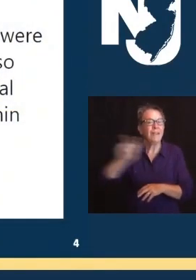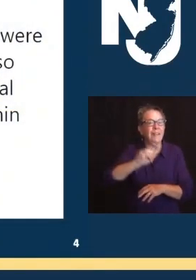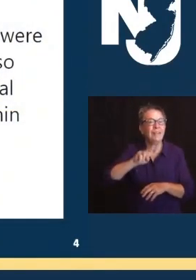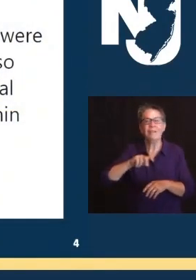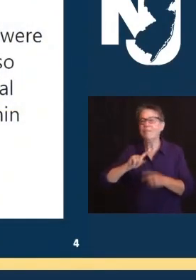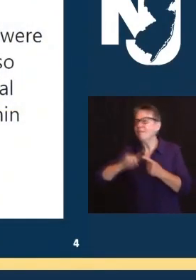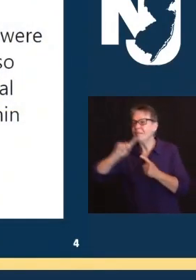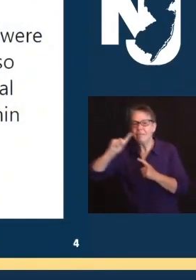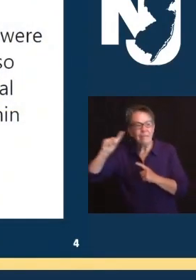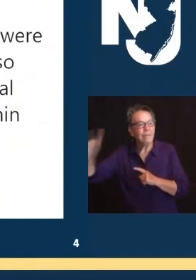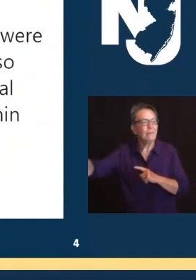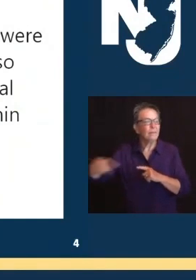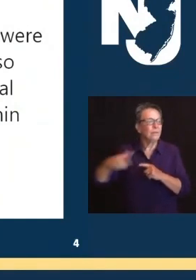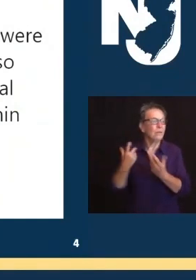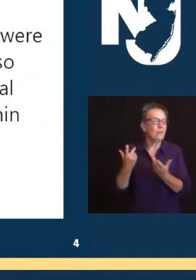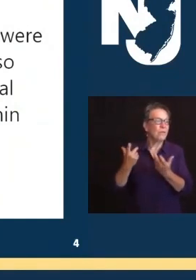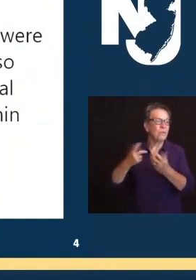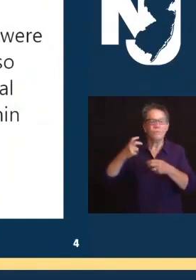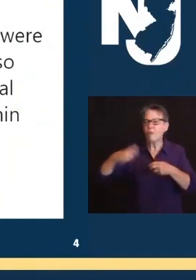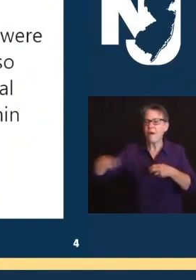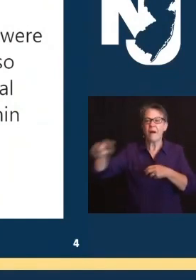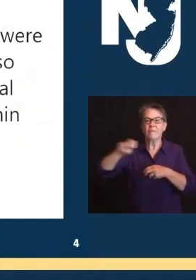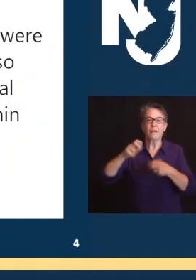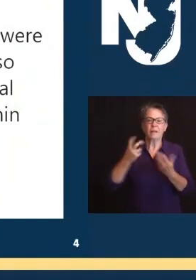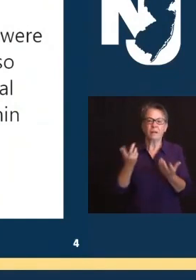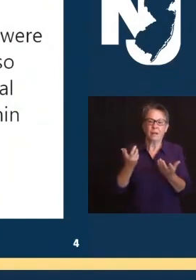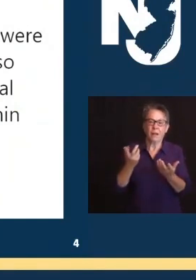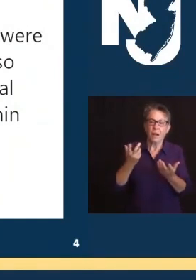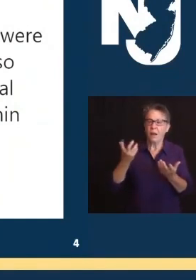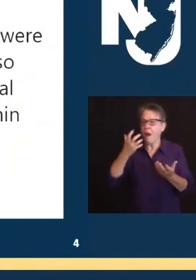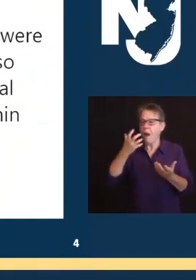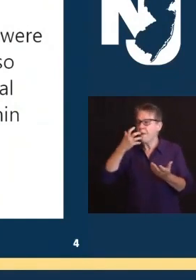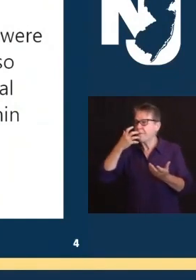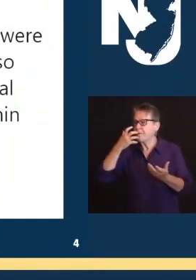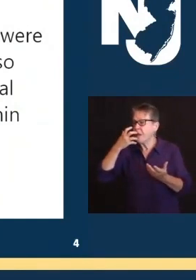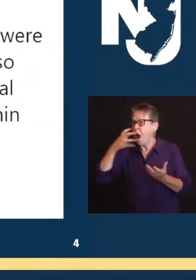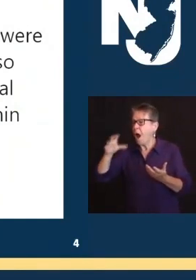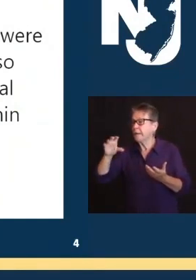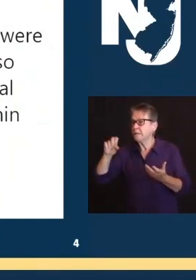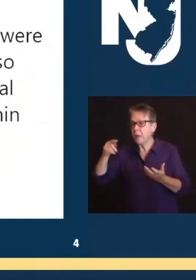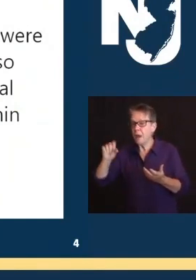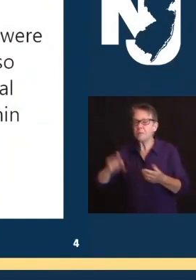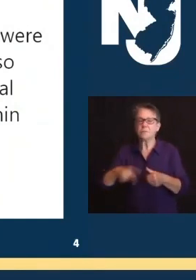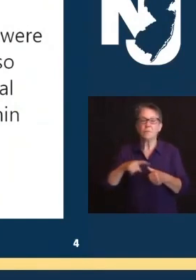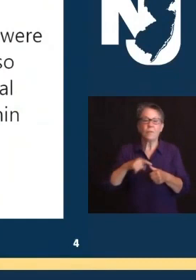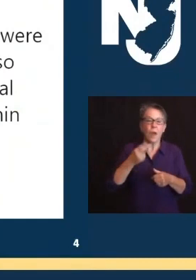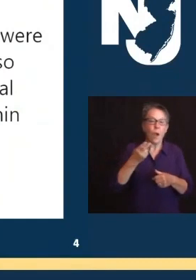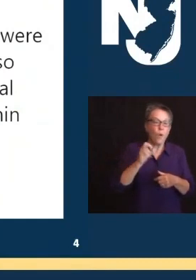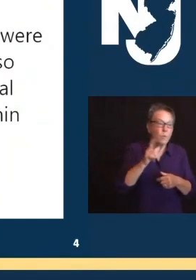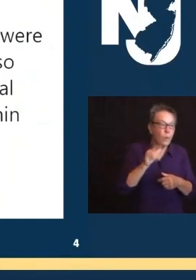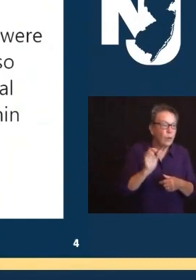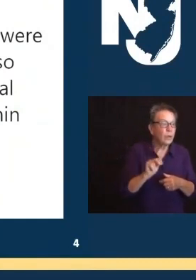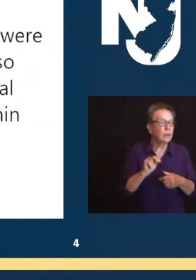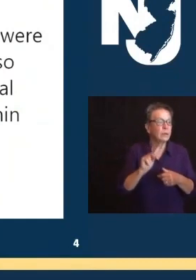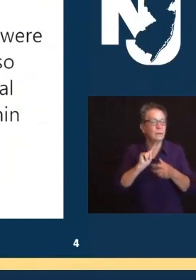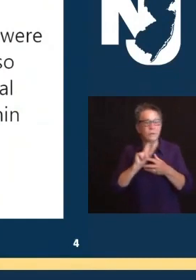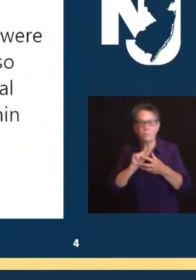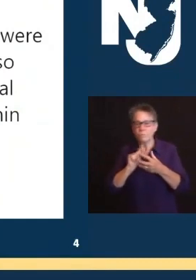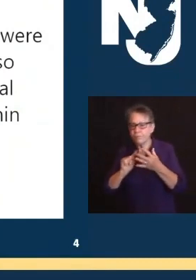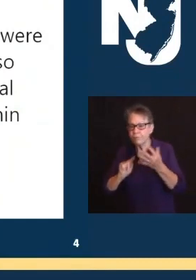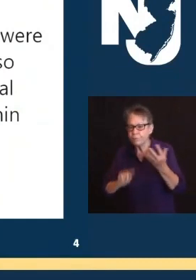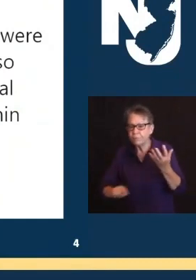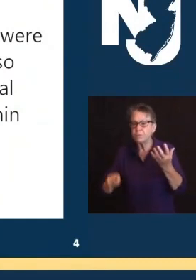weekend, 12 are directly tied to travel to known hotspots. And I give a huge shout out to Mayor Ravi